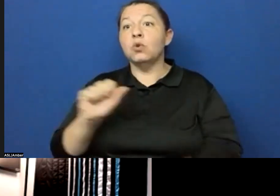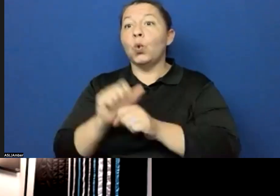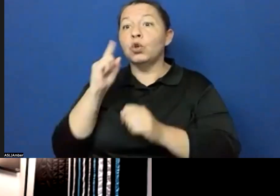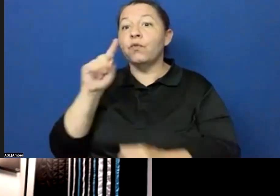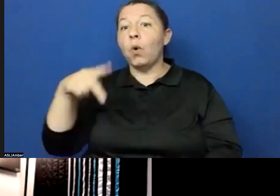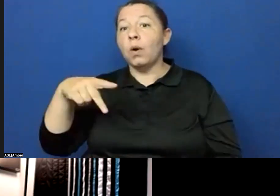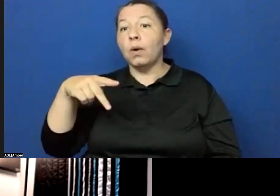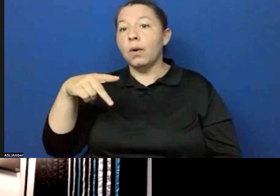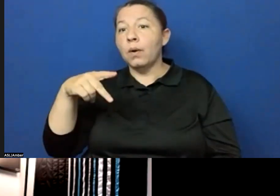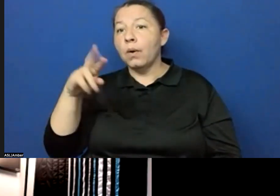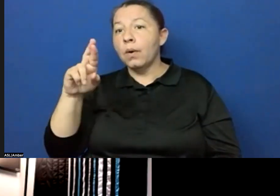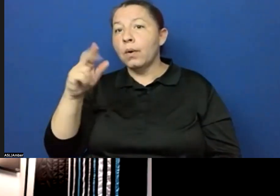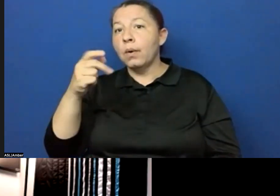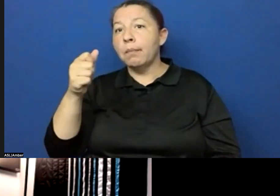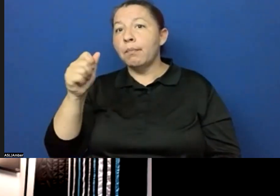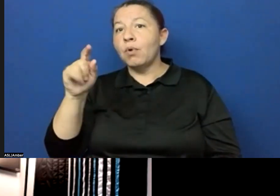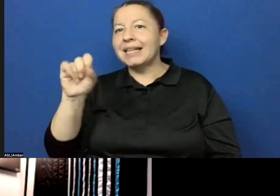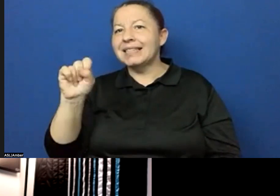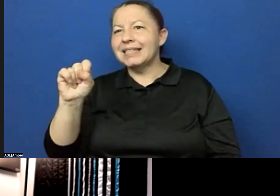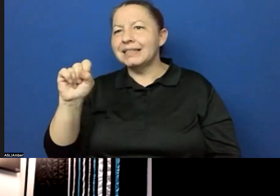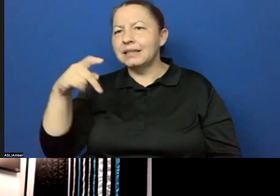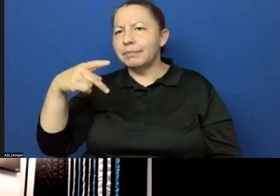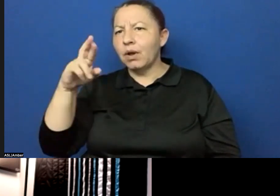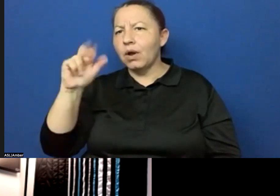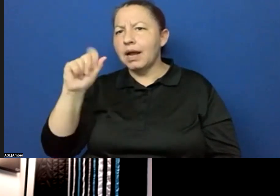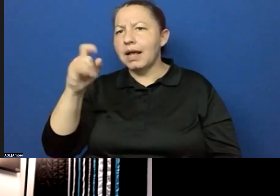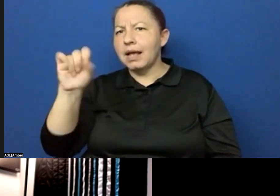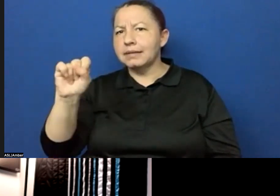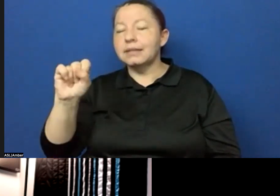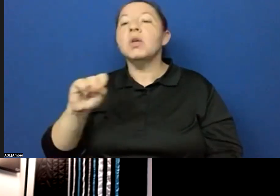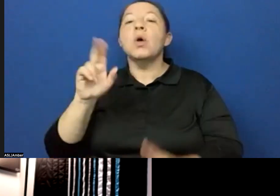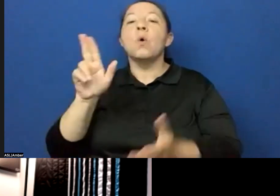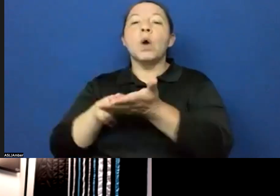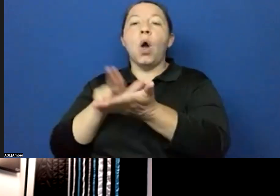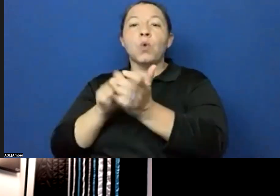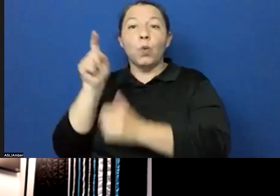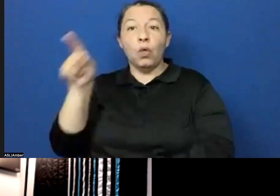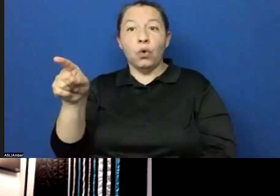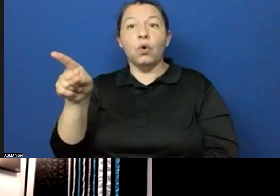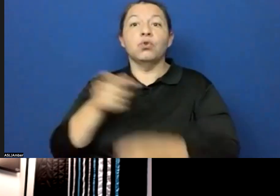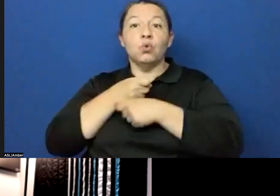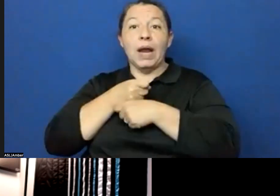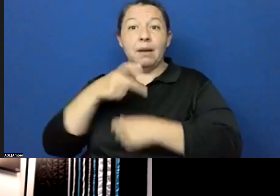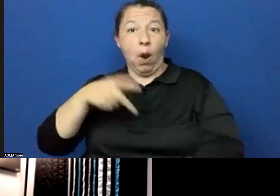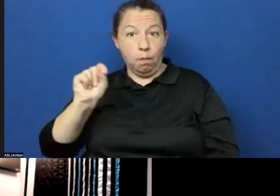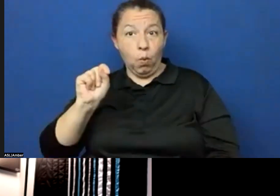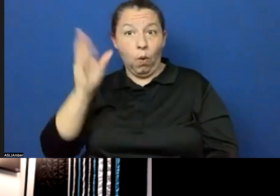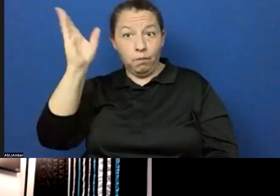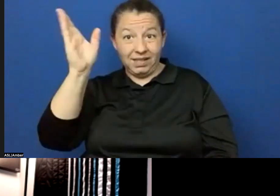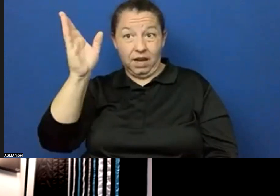We contracted with her and she created a PowerPoint and a presentation